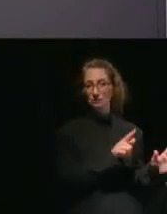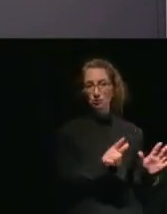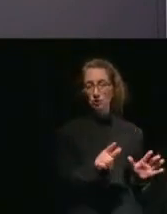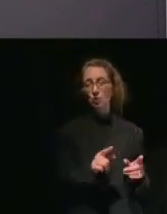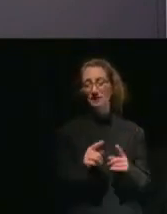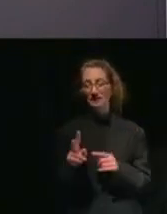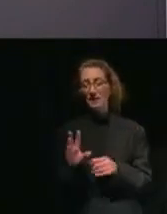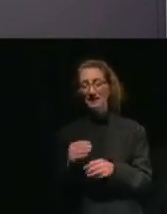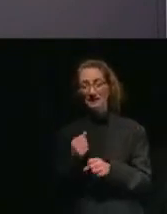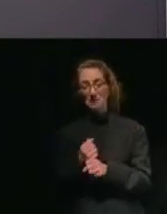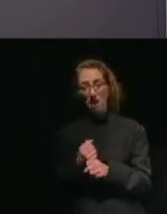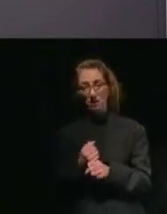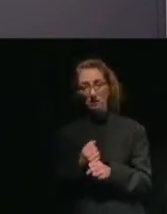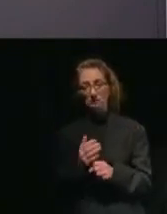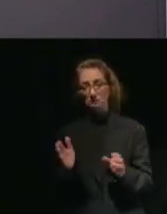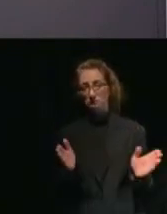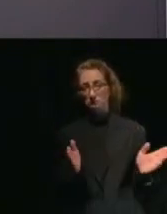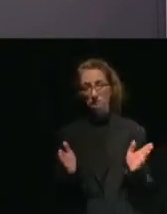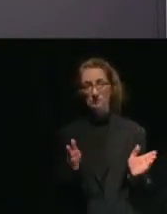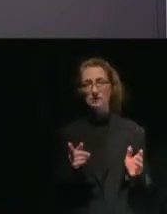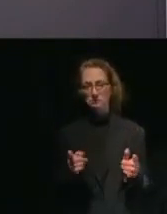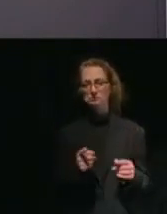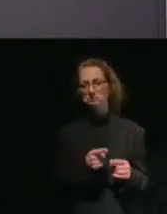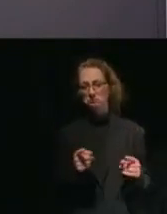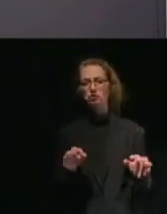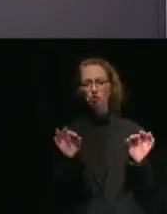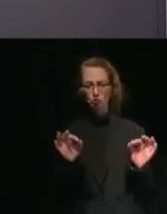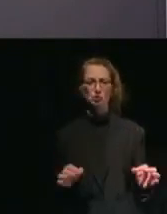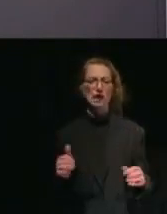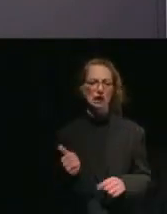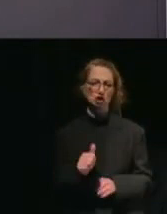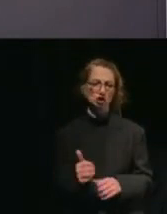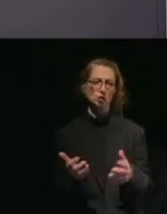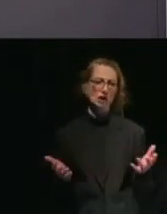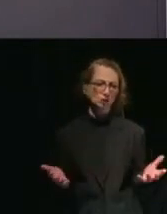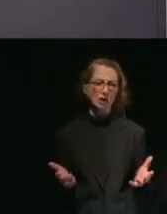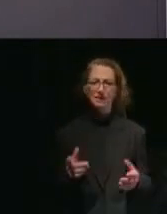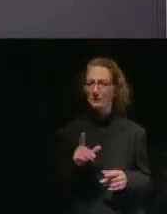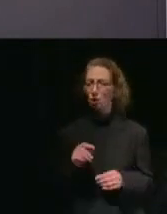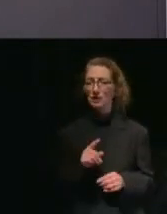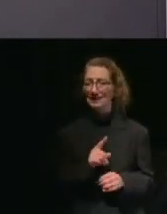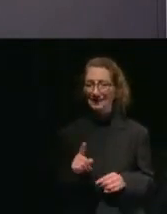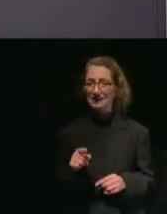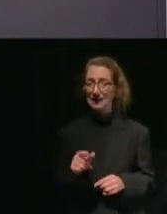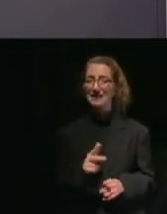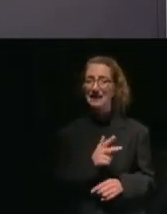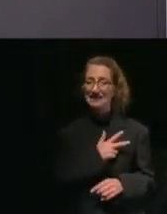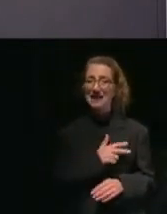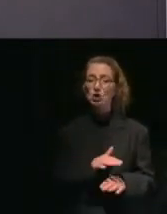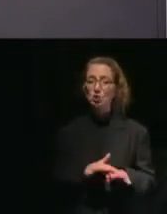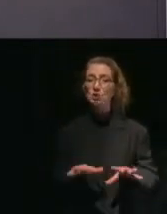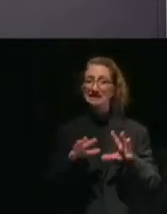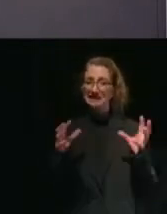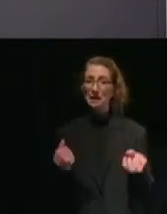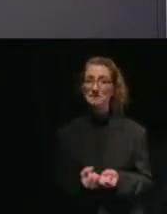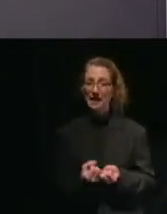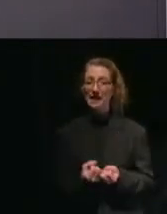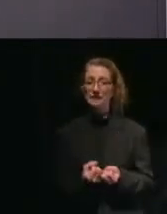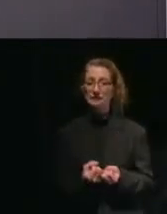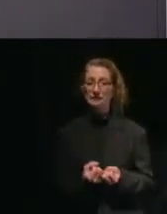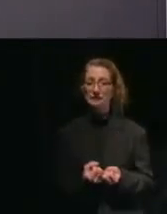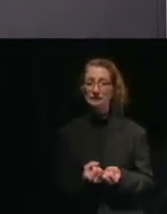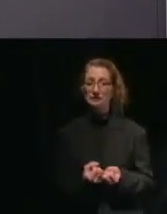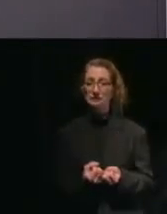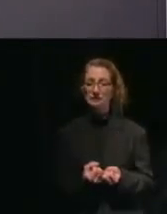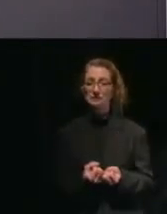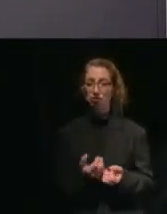denen, die mitgemacht haben, ist als solide und gut einzuschätzen. Yeah. It was a solid participation, but since we still don't know what the actual